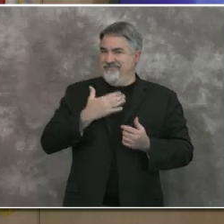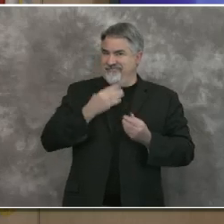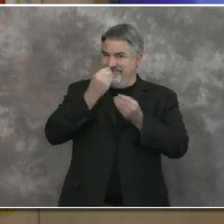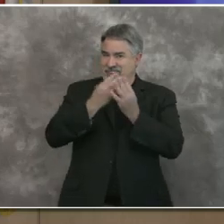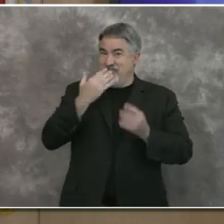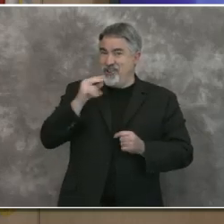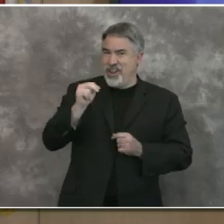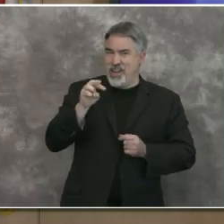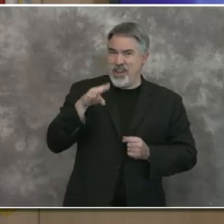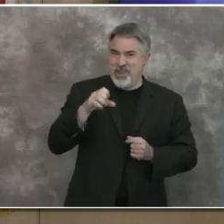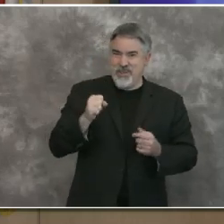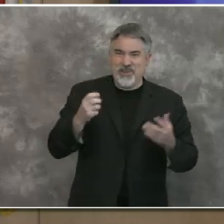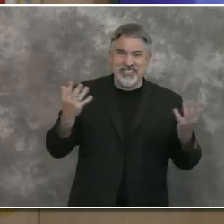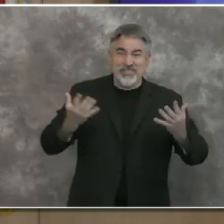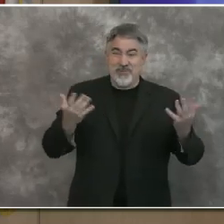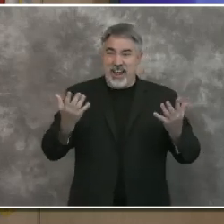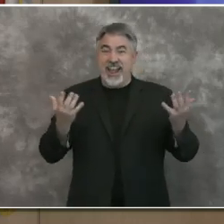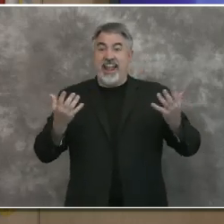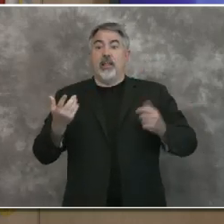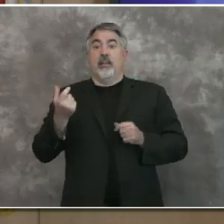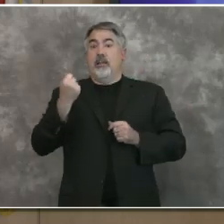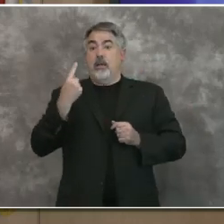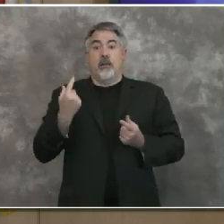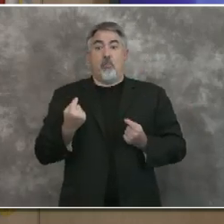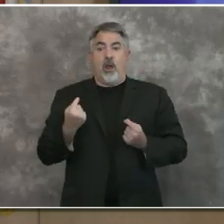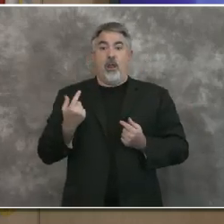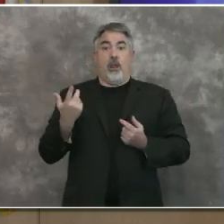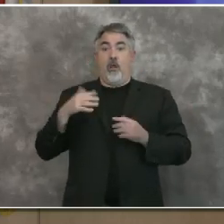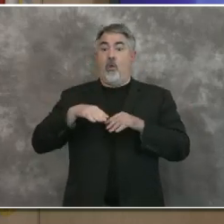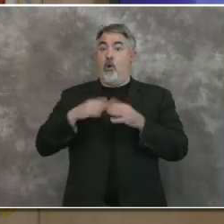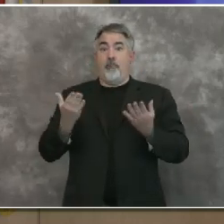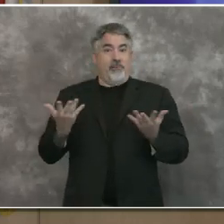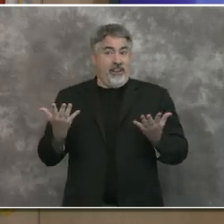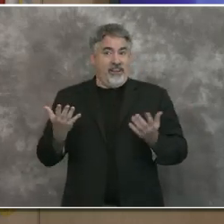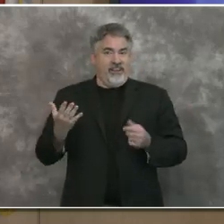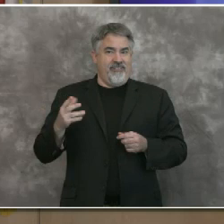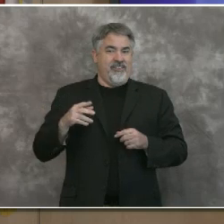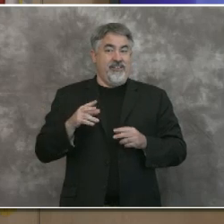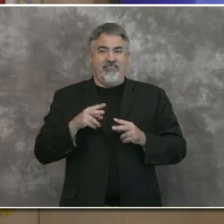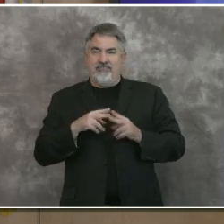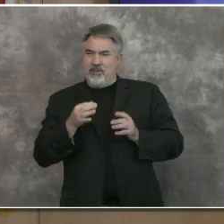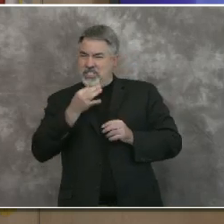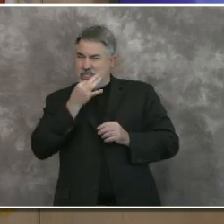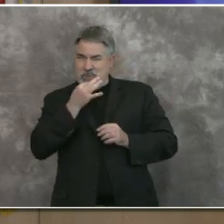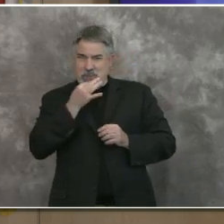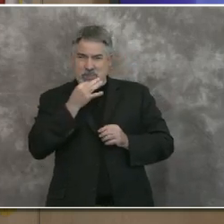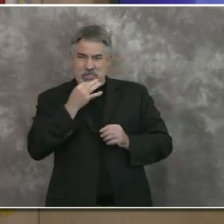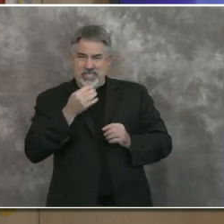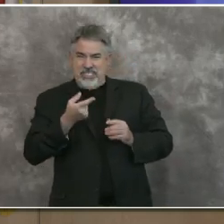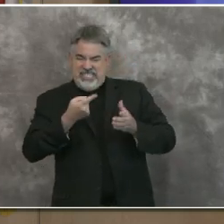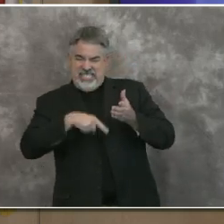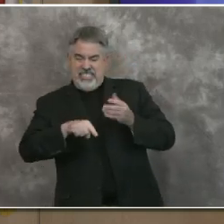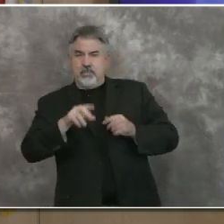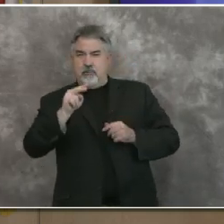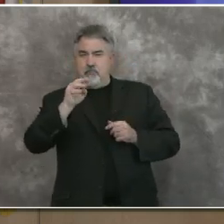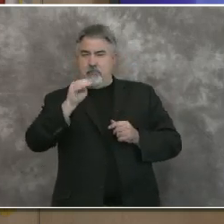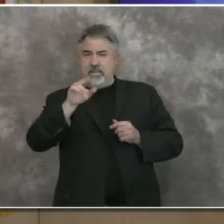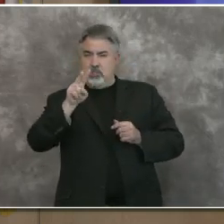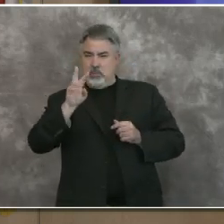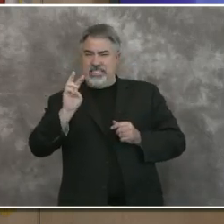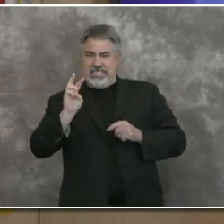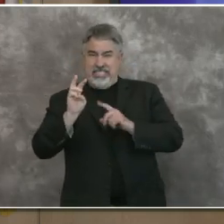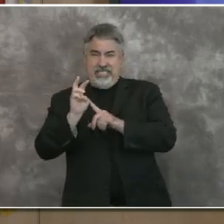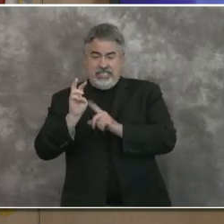very popular county department, and that is going to open very soon. Beginning May 26th, we will open